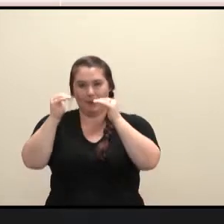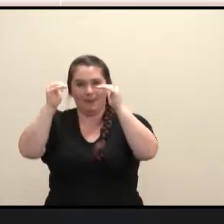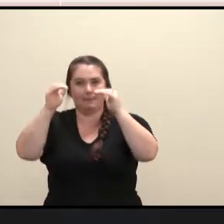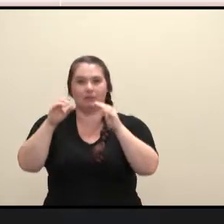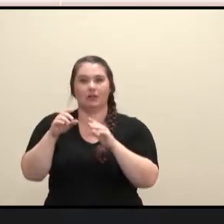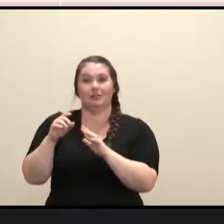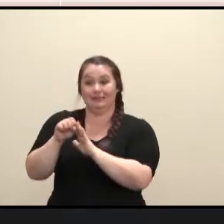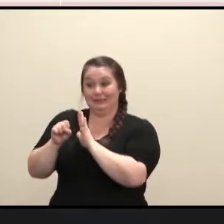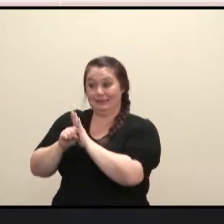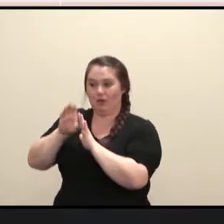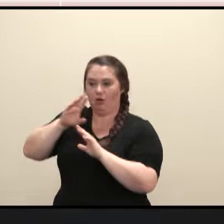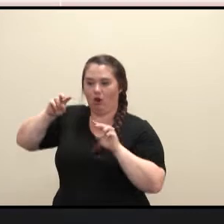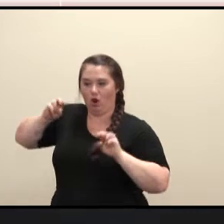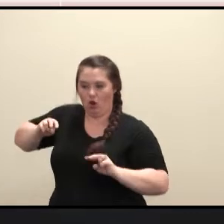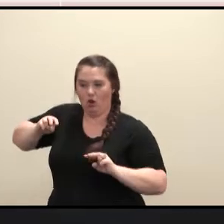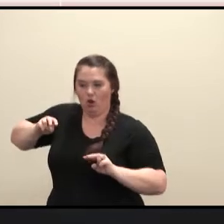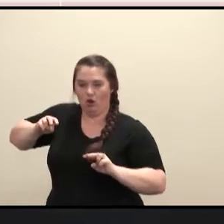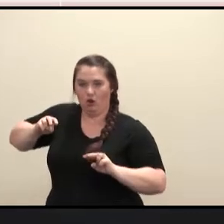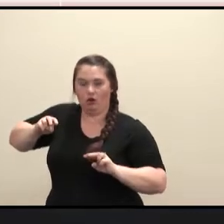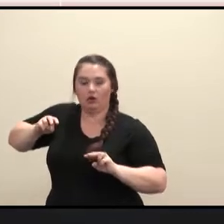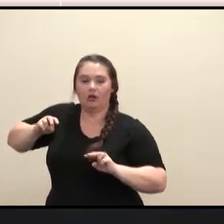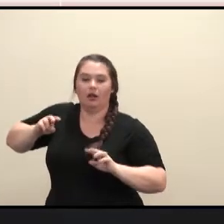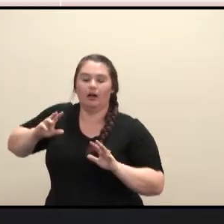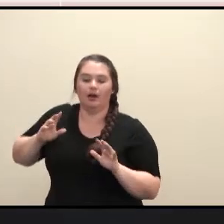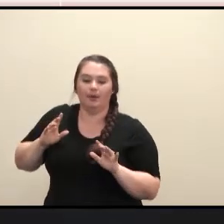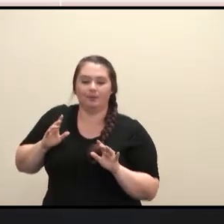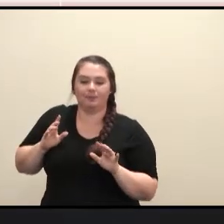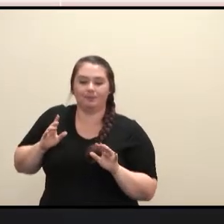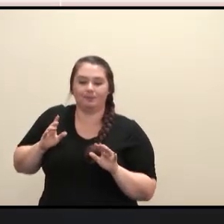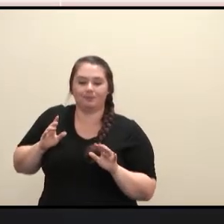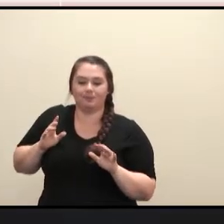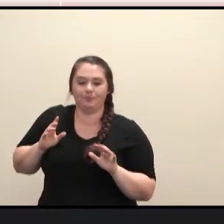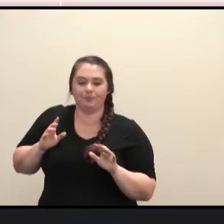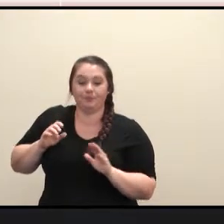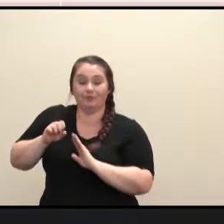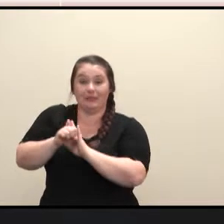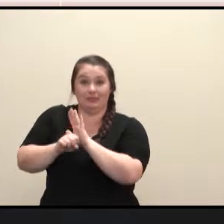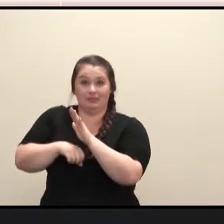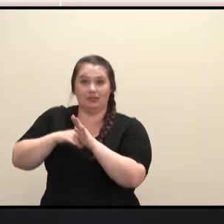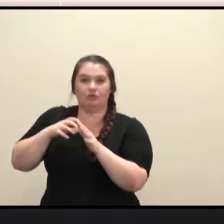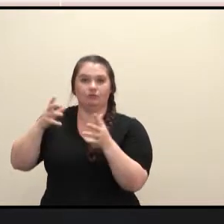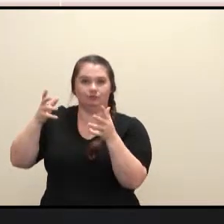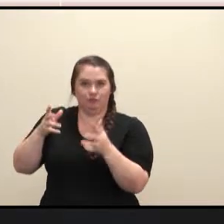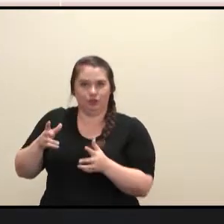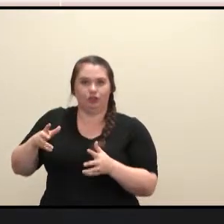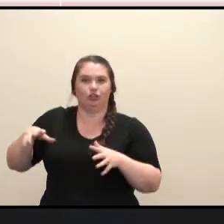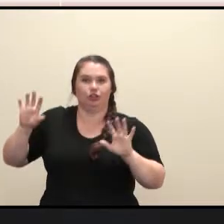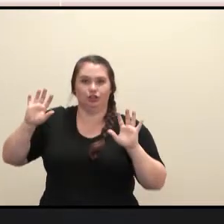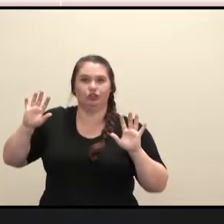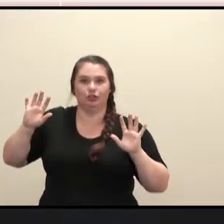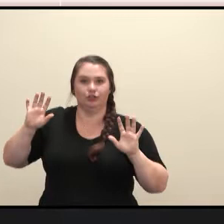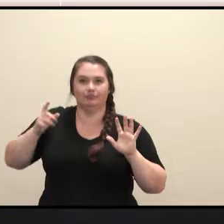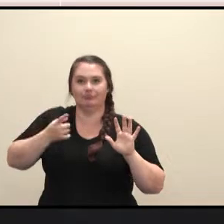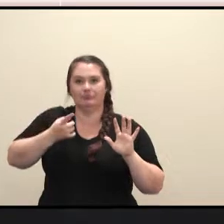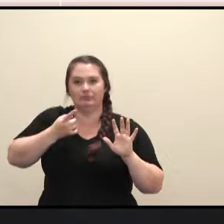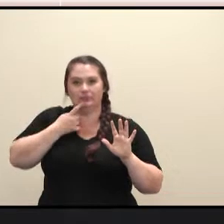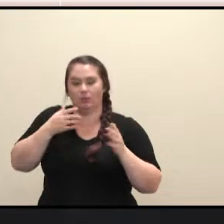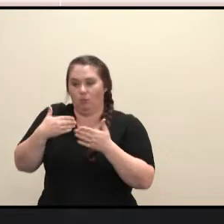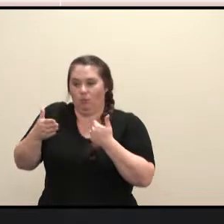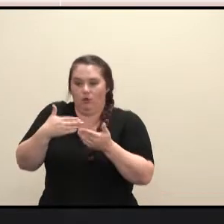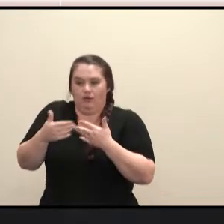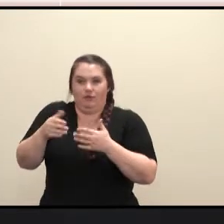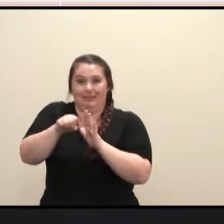state looks at that, and they have set in law that whatever the state